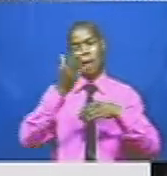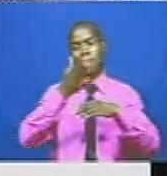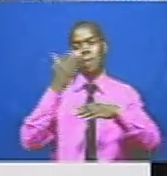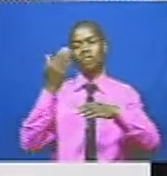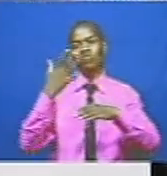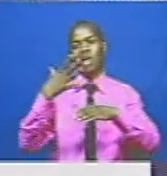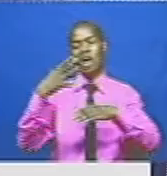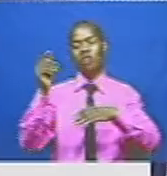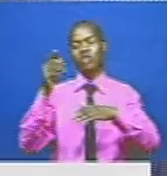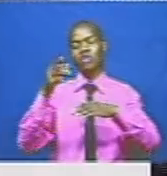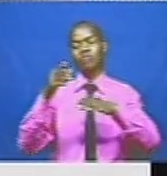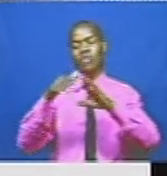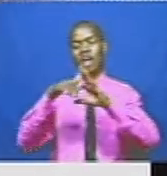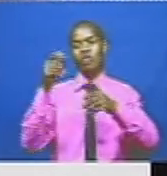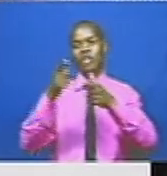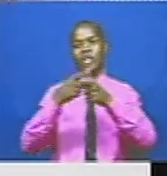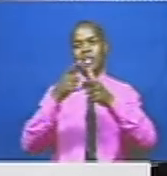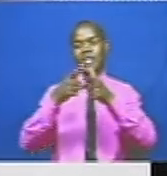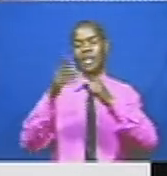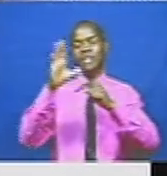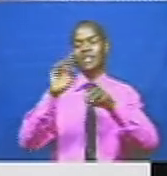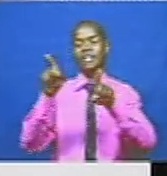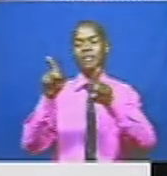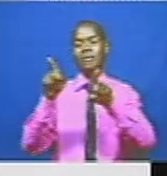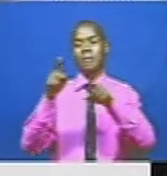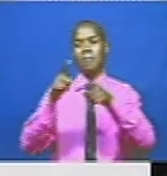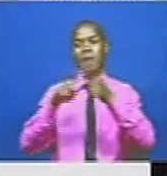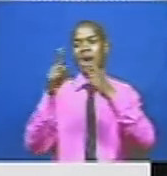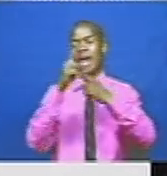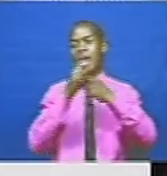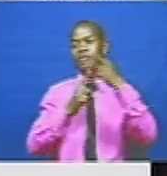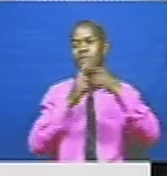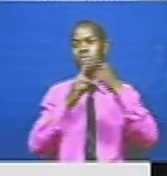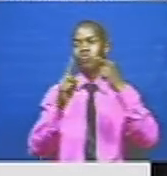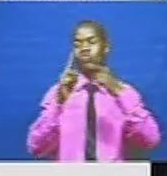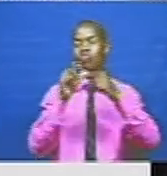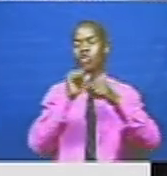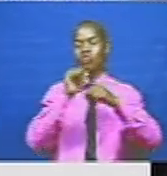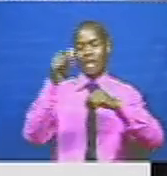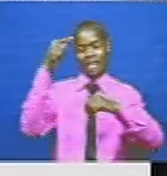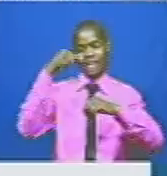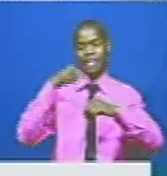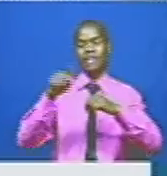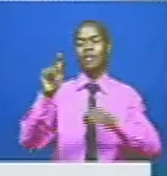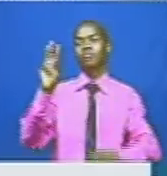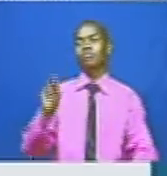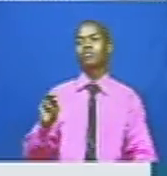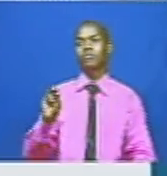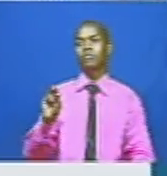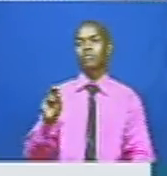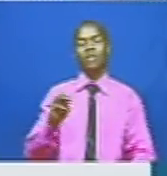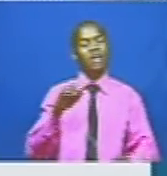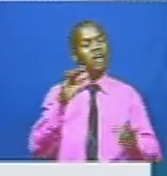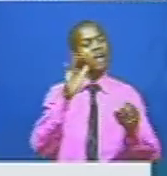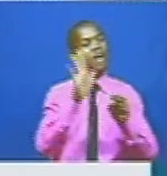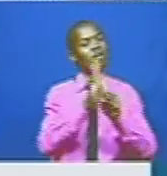and drink with friends, but then this kind of experience is not in them, if you get it. Well, for most international tourists,